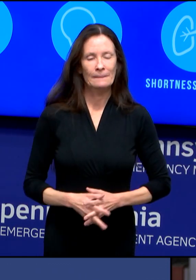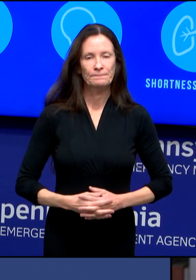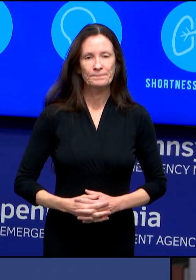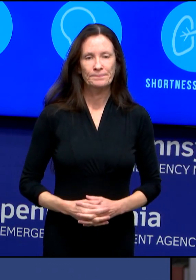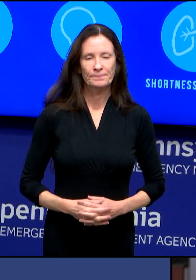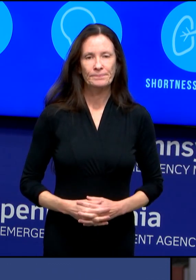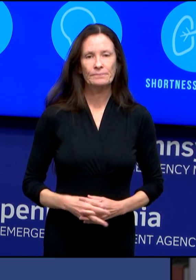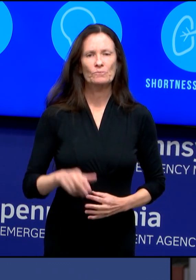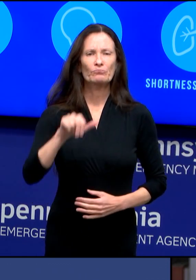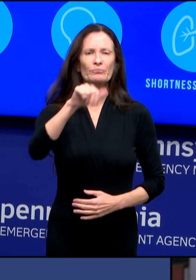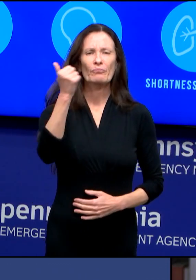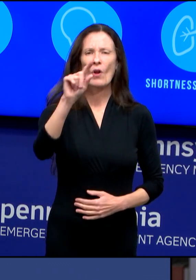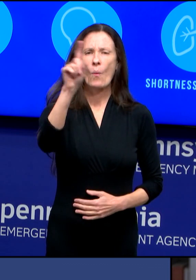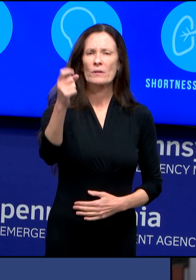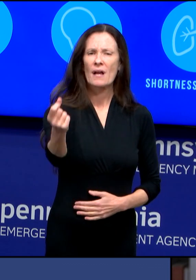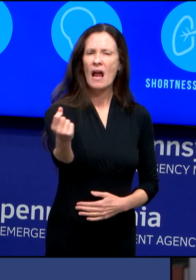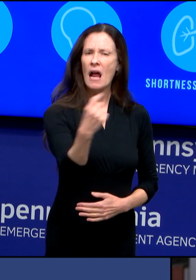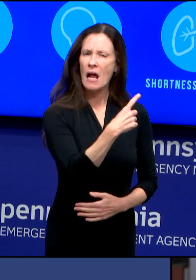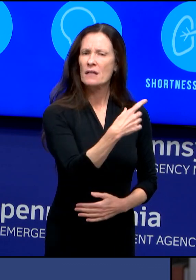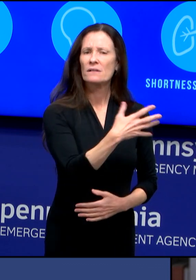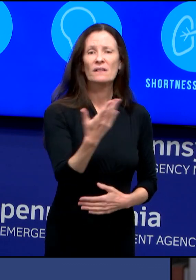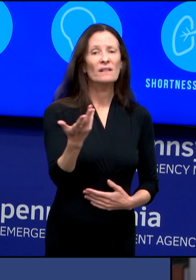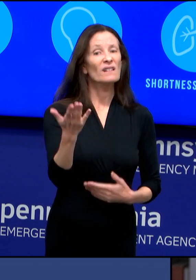entered the enforcement stage today?